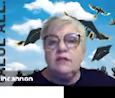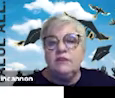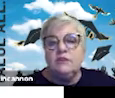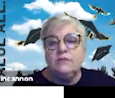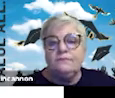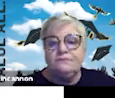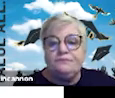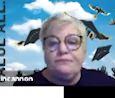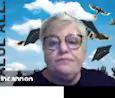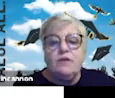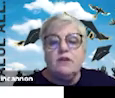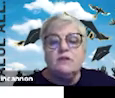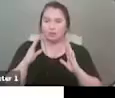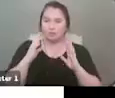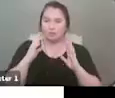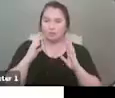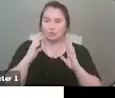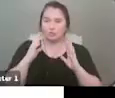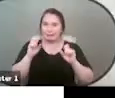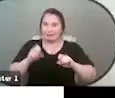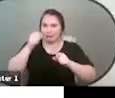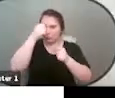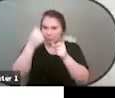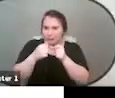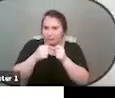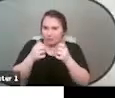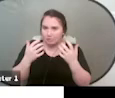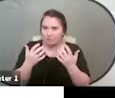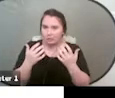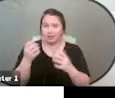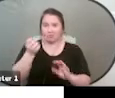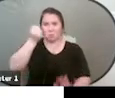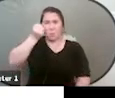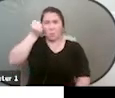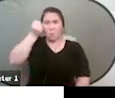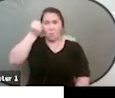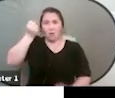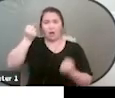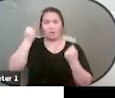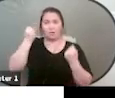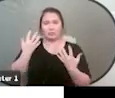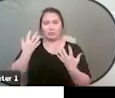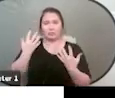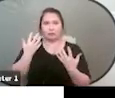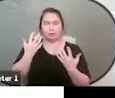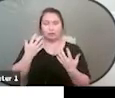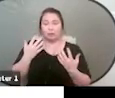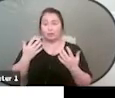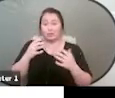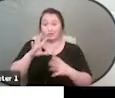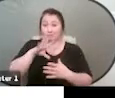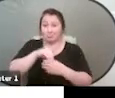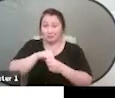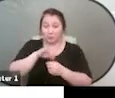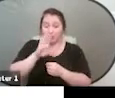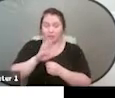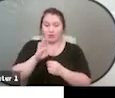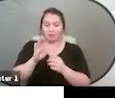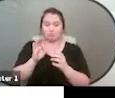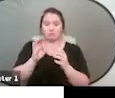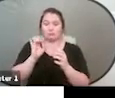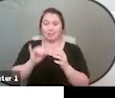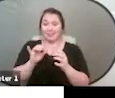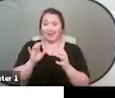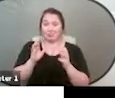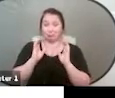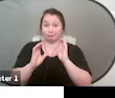teacher retention concerns within Waco ISD. And as a part of that conversation, we came up with